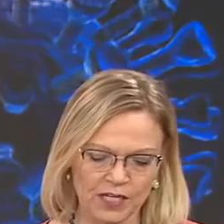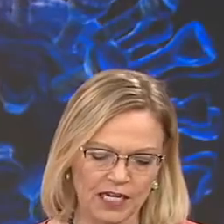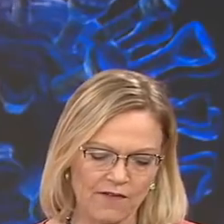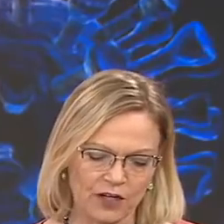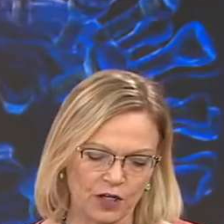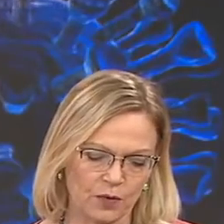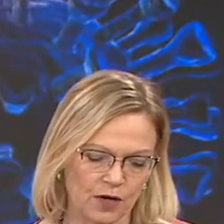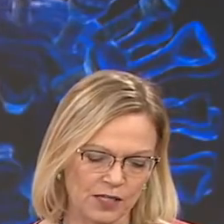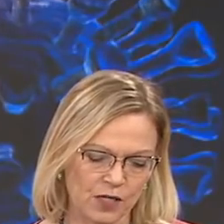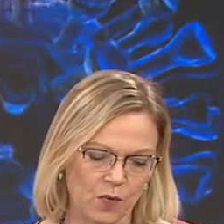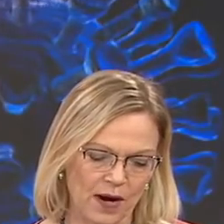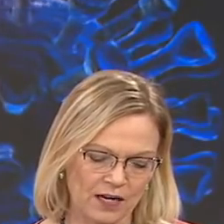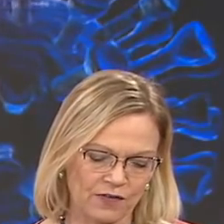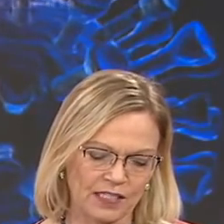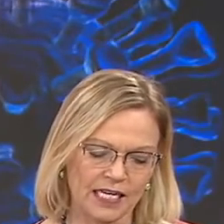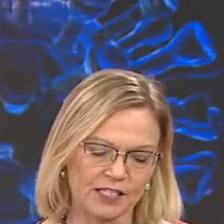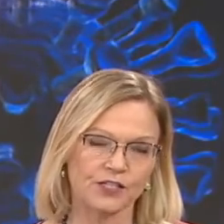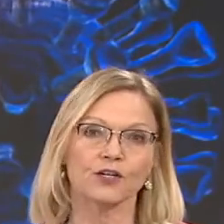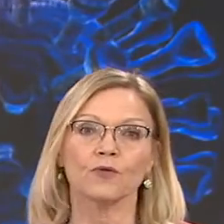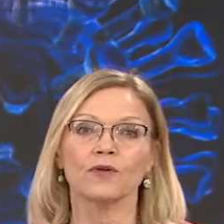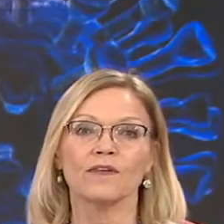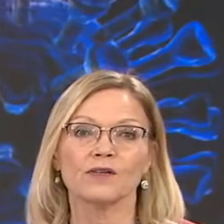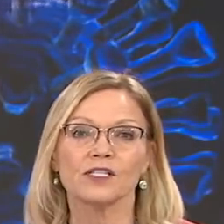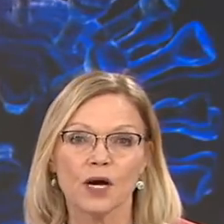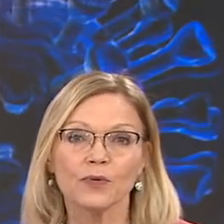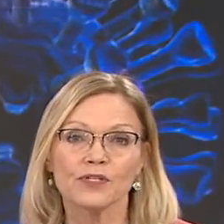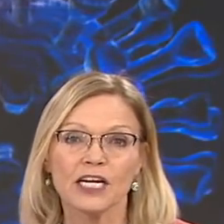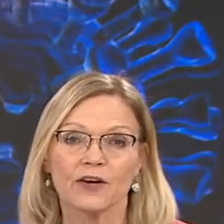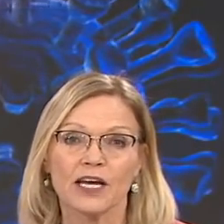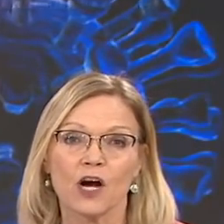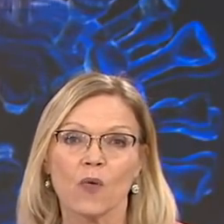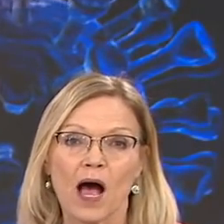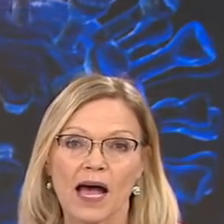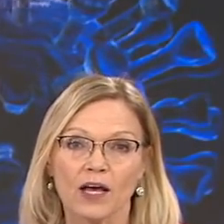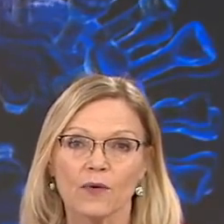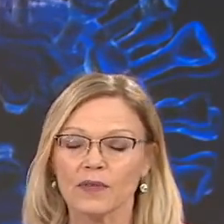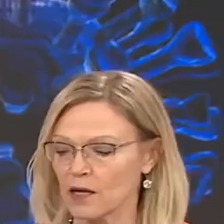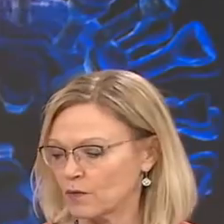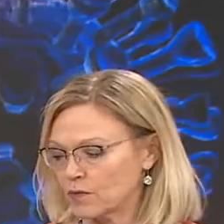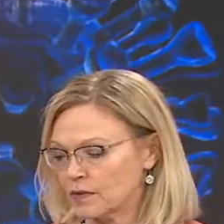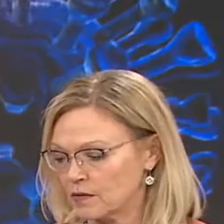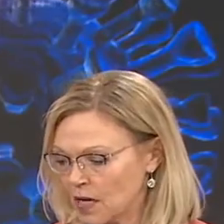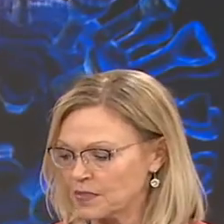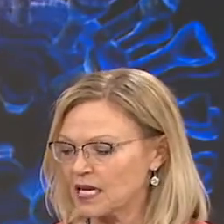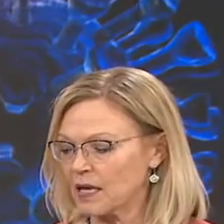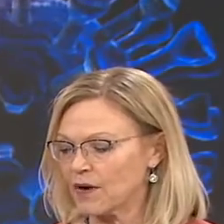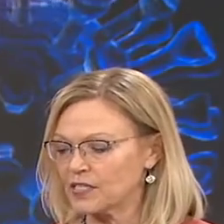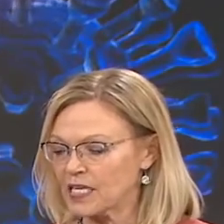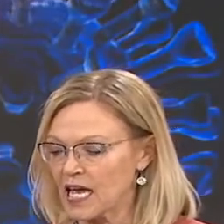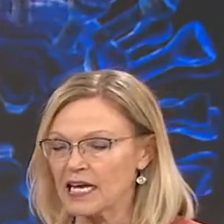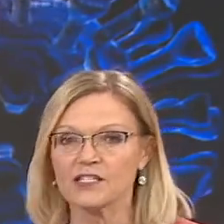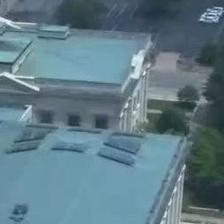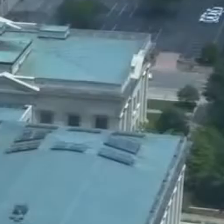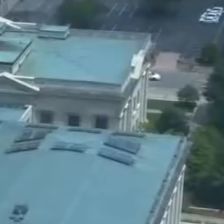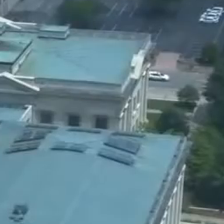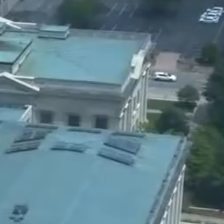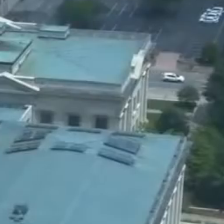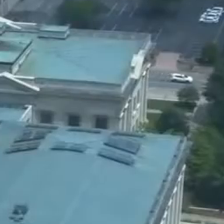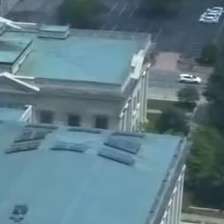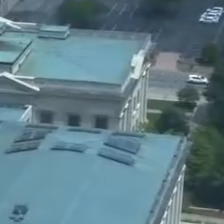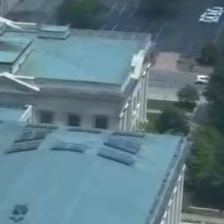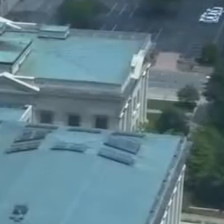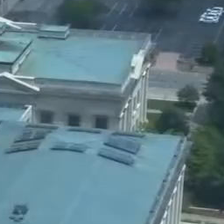We wait for the governor. We're also waiting for the latest coronavirus numbers here in Ohio. They update them every day as to how